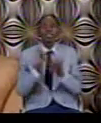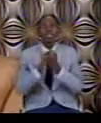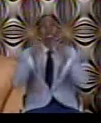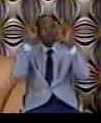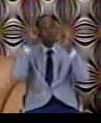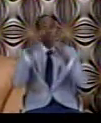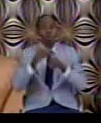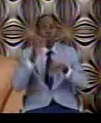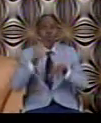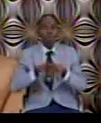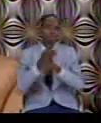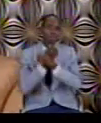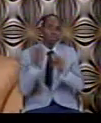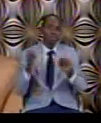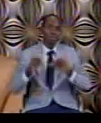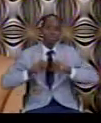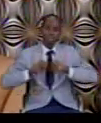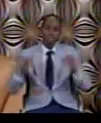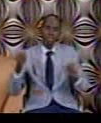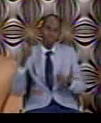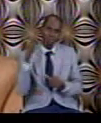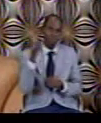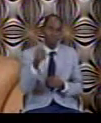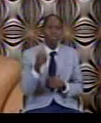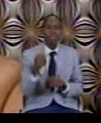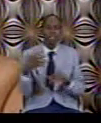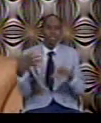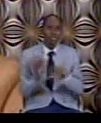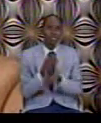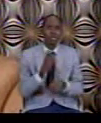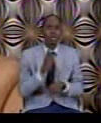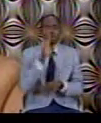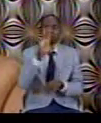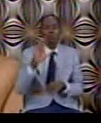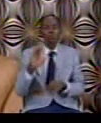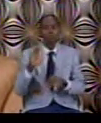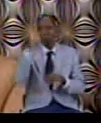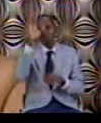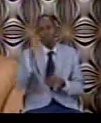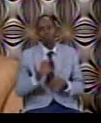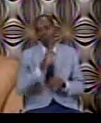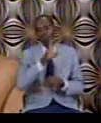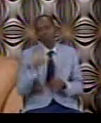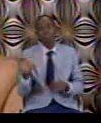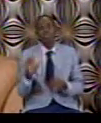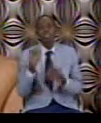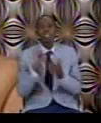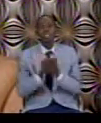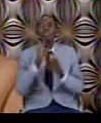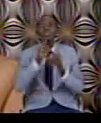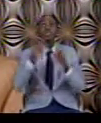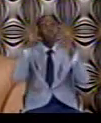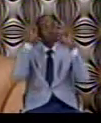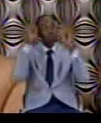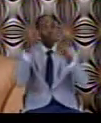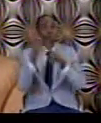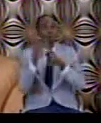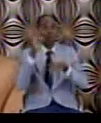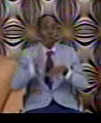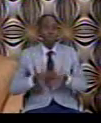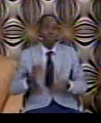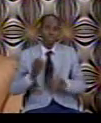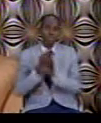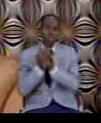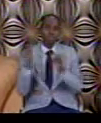salvation, deny himself and take up his cross, that's his word on a salvation that is